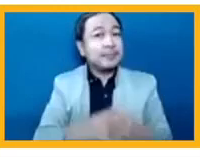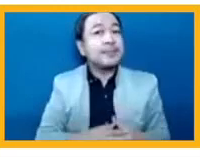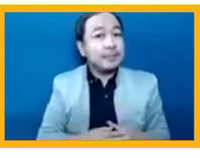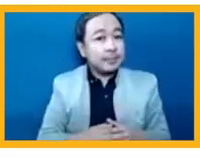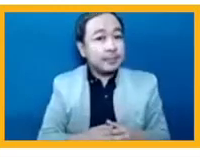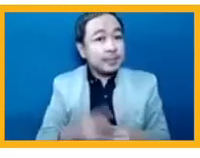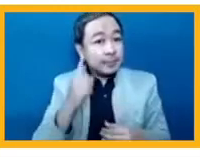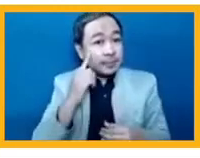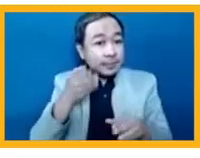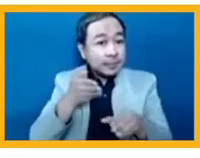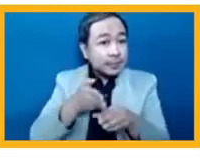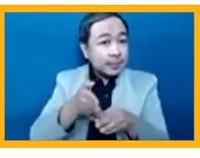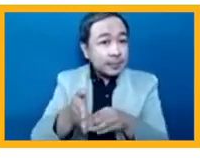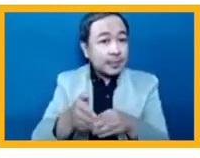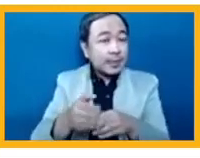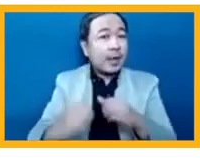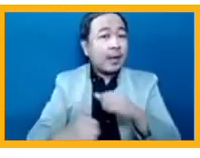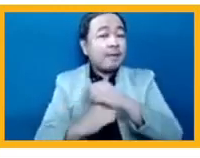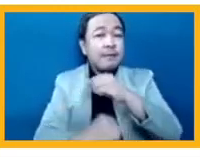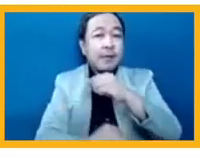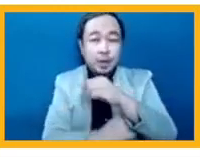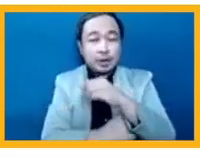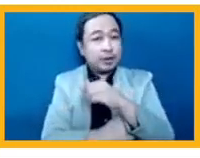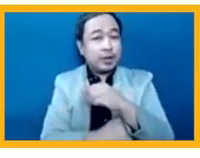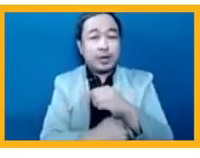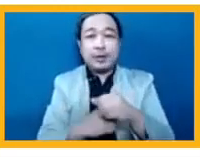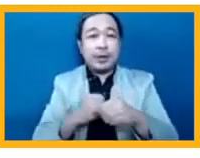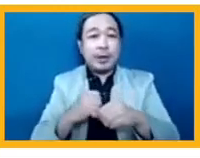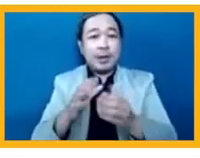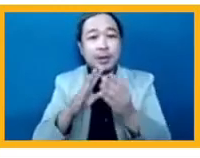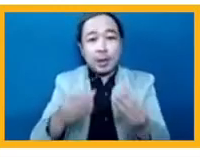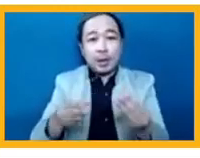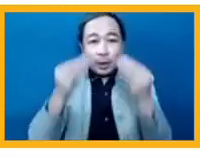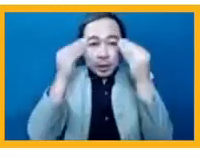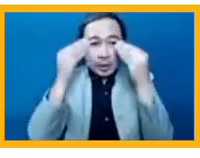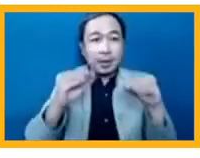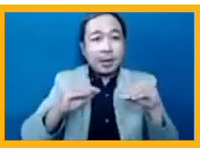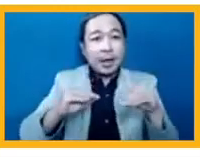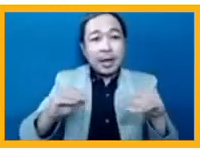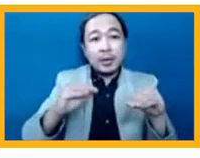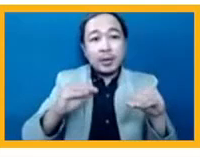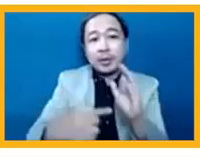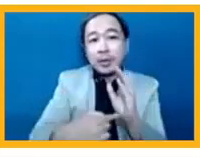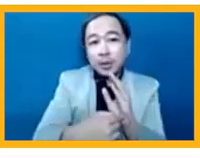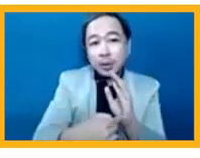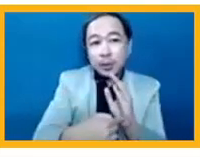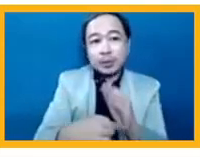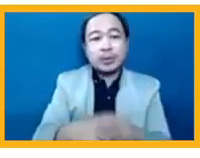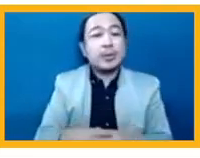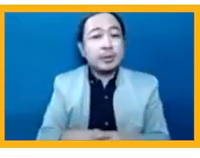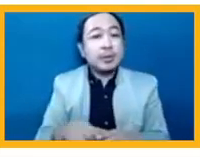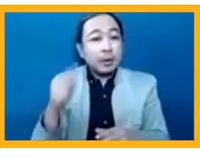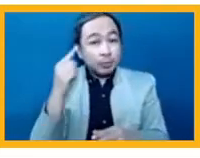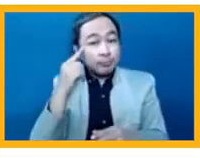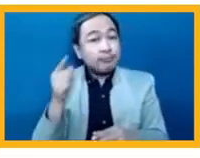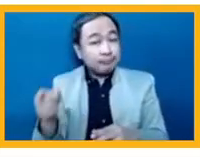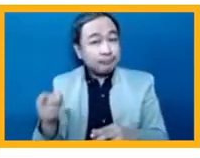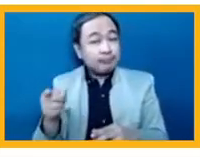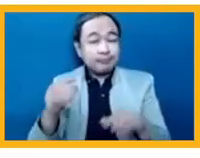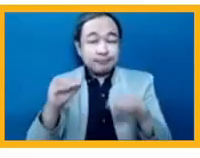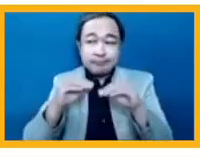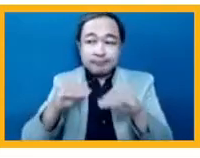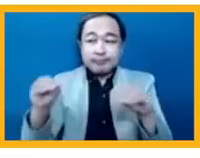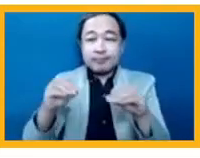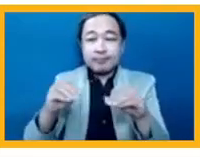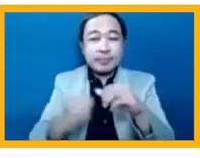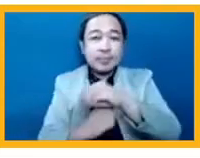areas, foundational learning and education technology. We believe that foundational learning, or the development of reading comprehension and